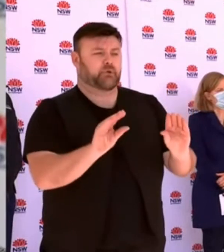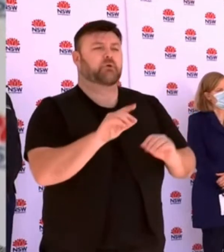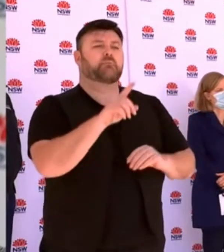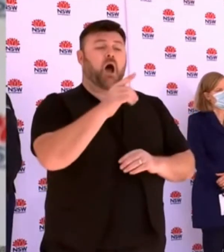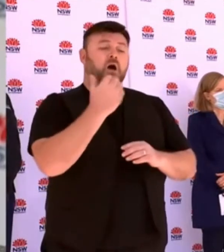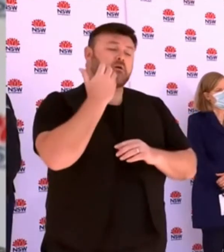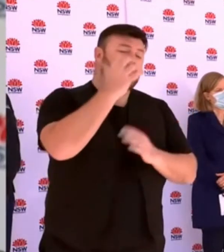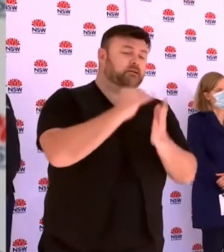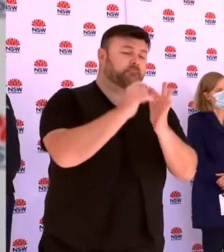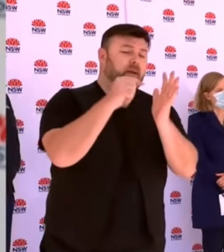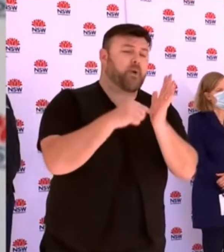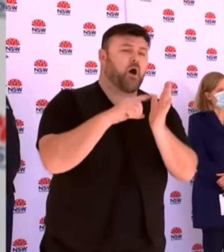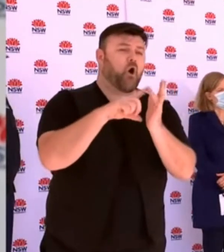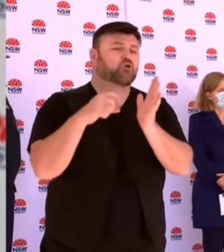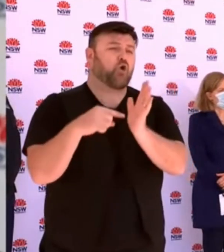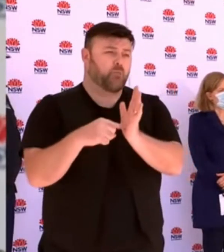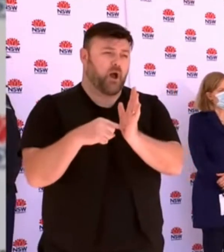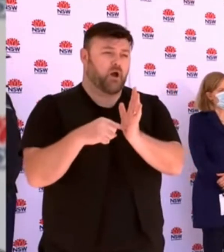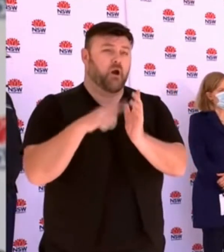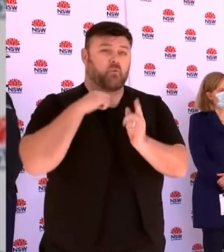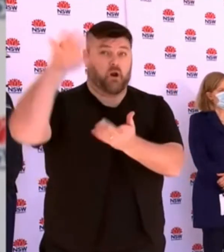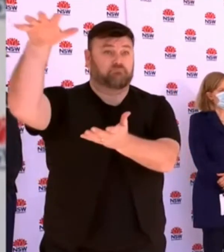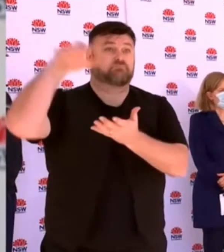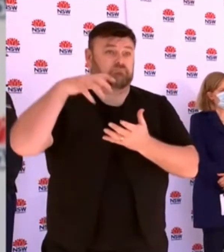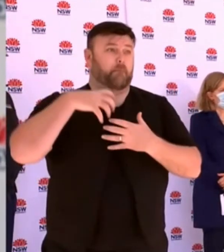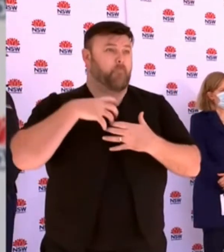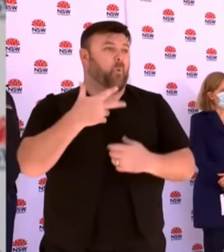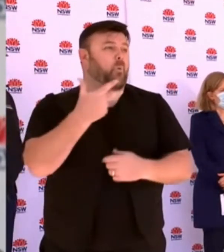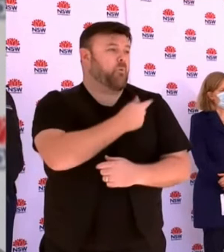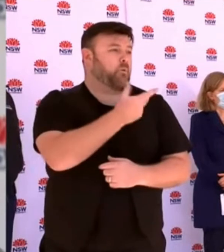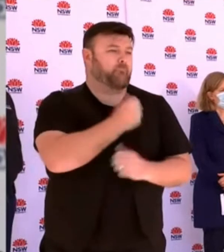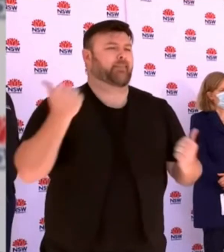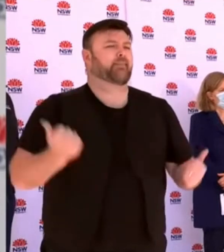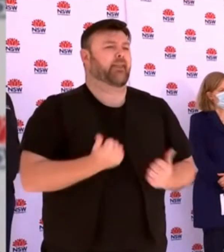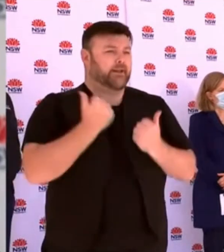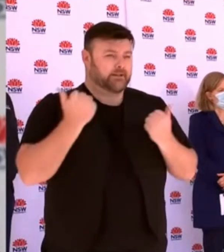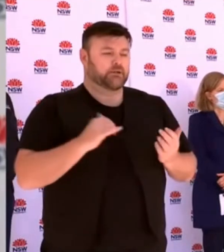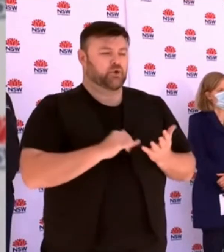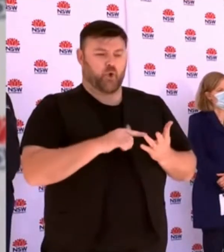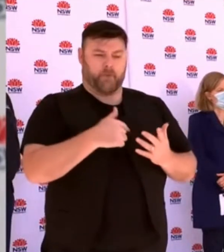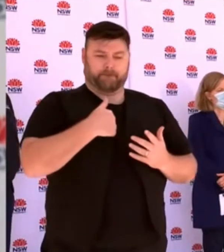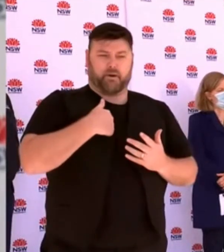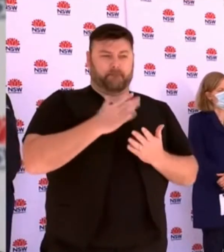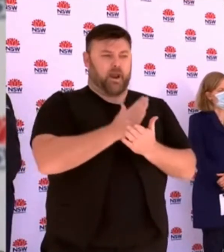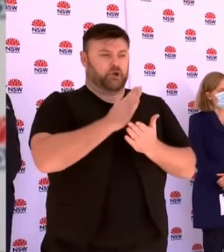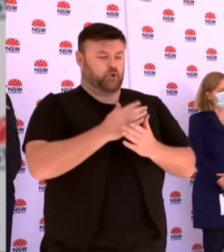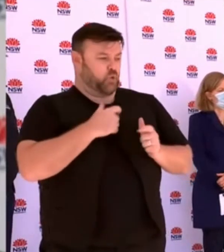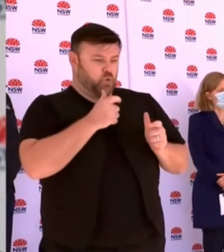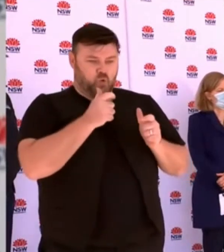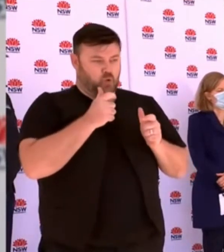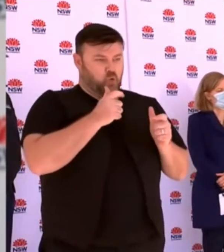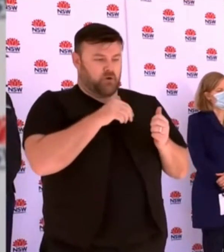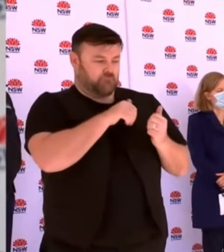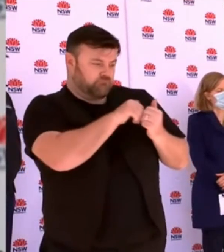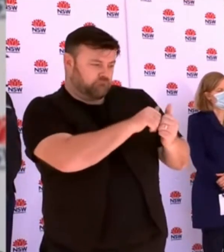October, according to what the Commonwealth is telling us, that we're going to get a whole lot of supply. And that's why I've been vigilant in making sure in New South Wales